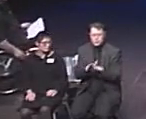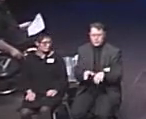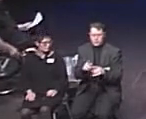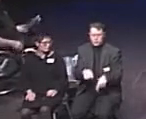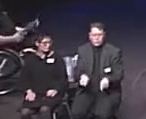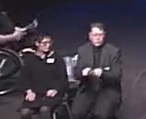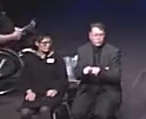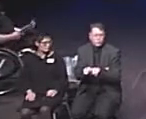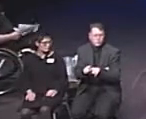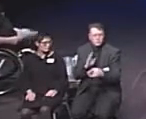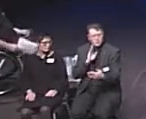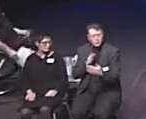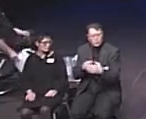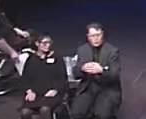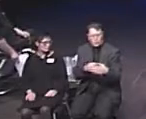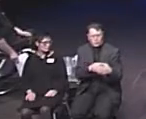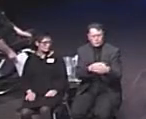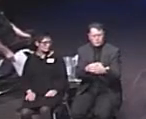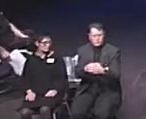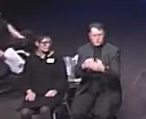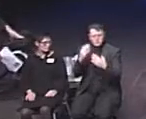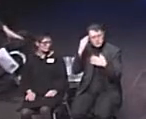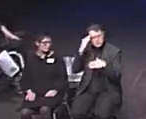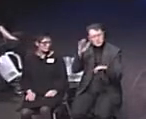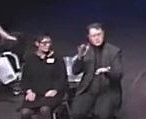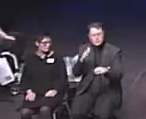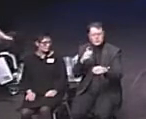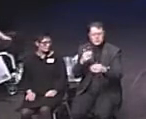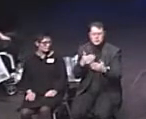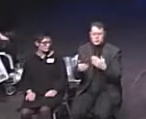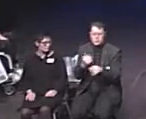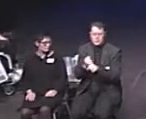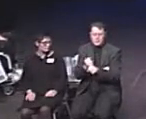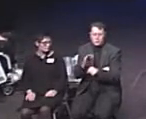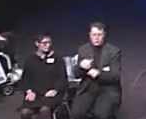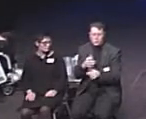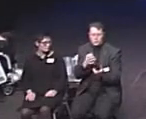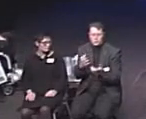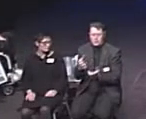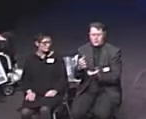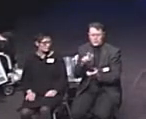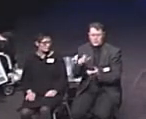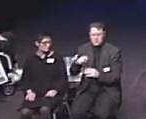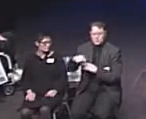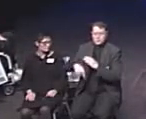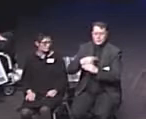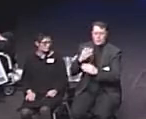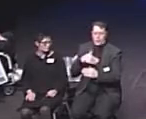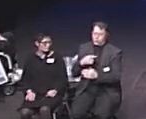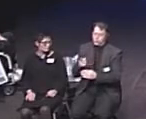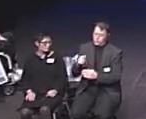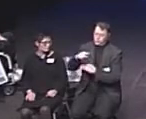to reach the target groups, to know that we have done this work, but because we really need them to come there. We want them to